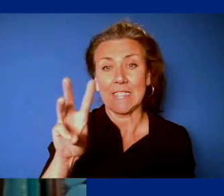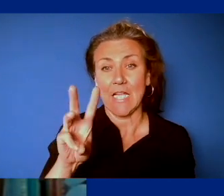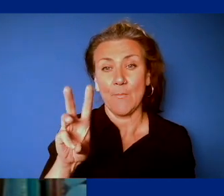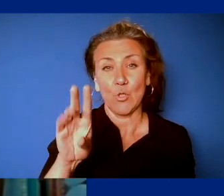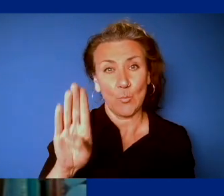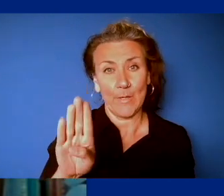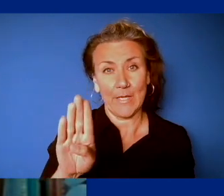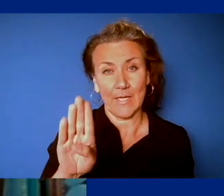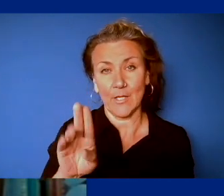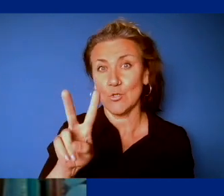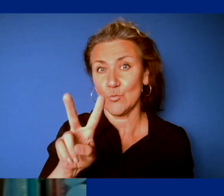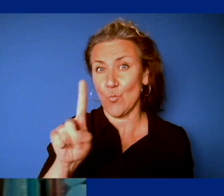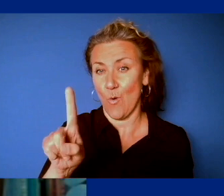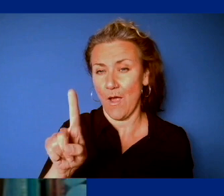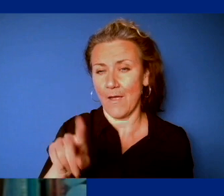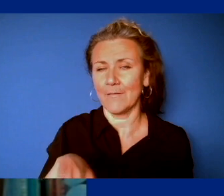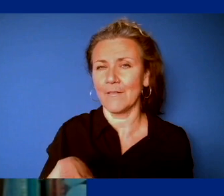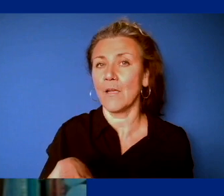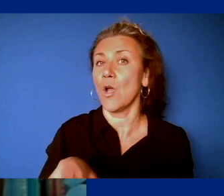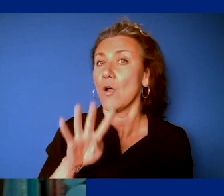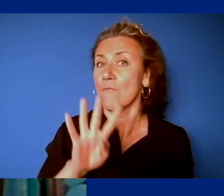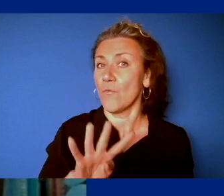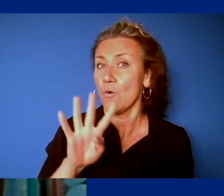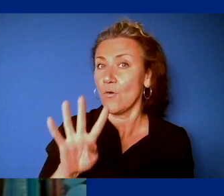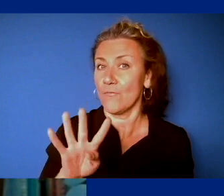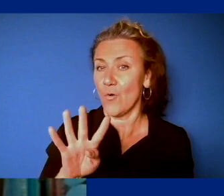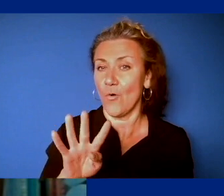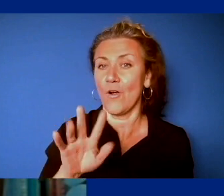CWB21 to 44321.